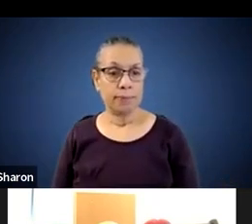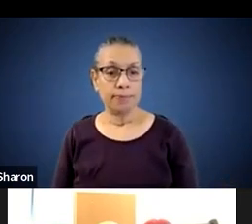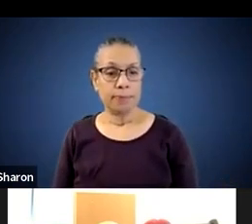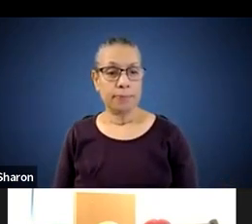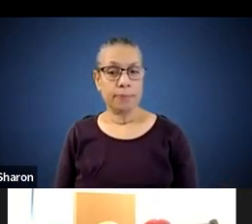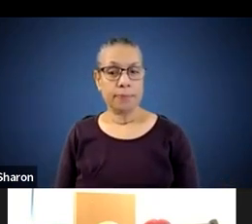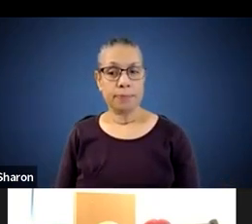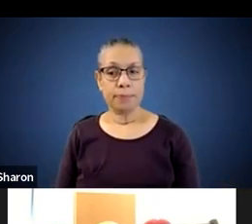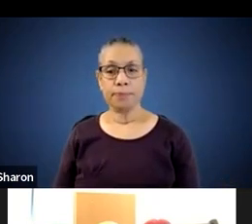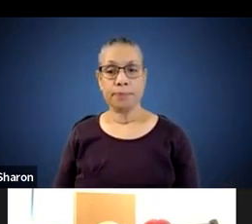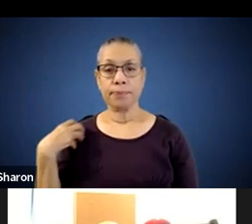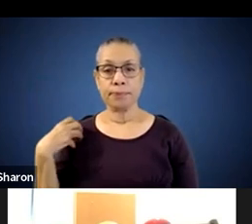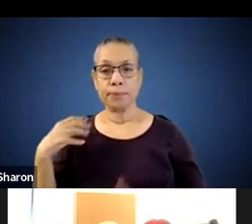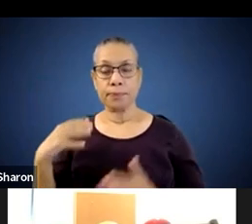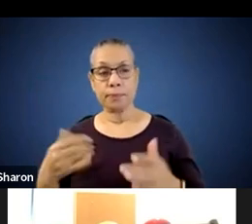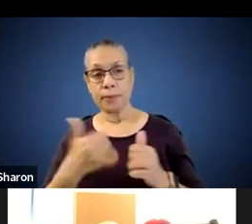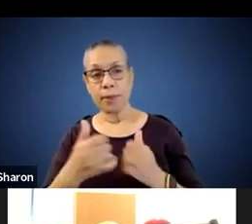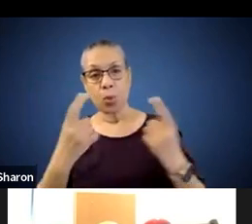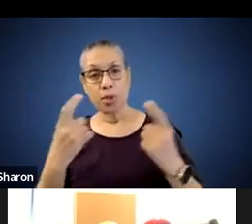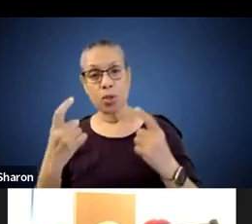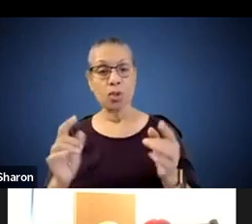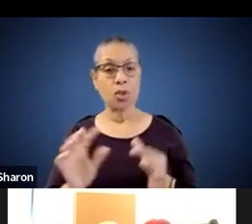are there any more questions comments